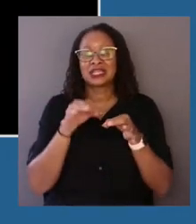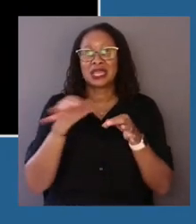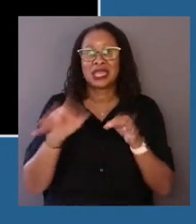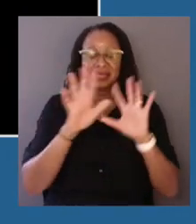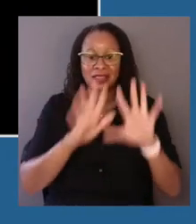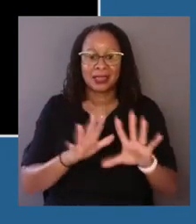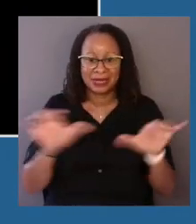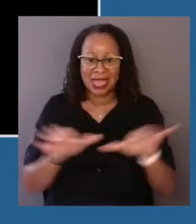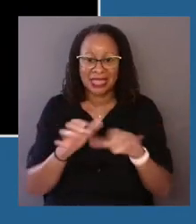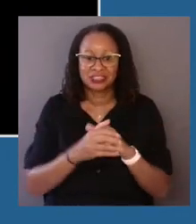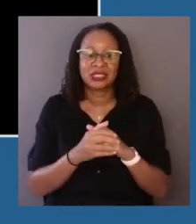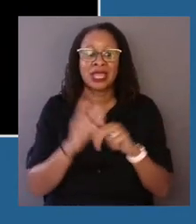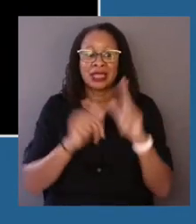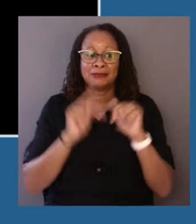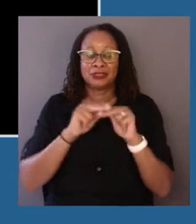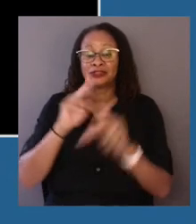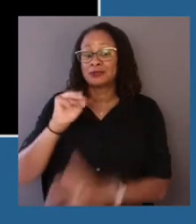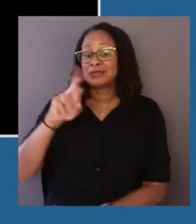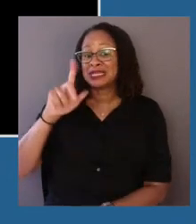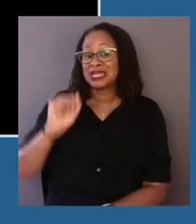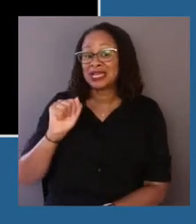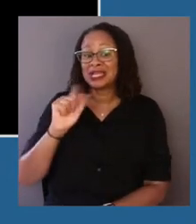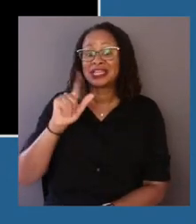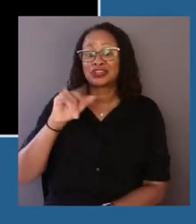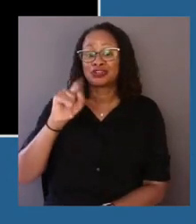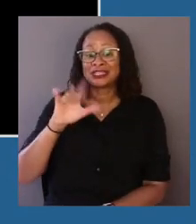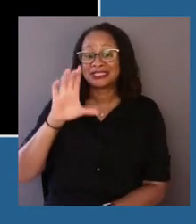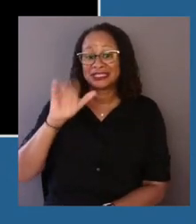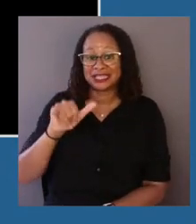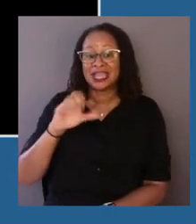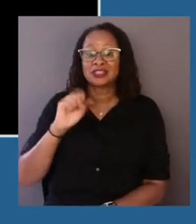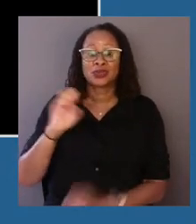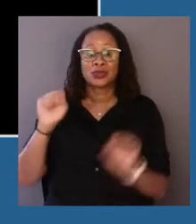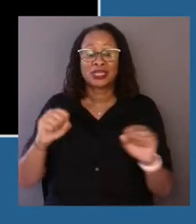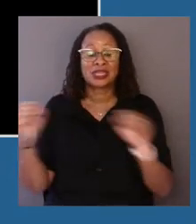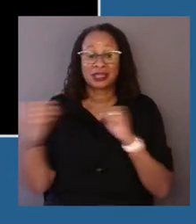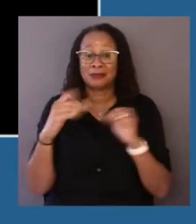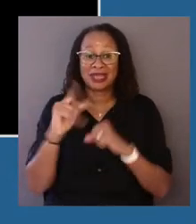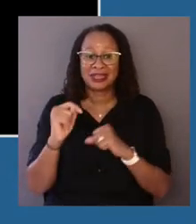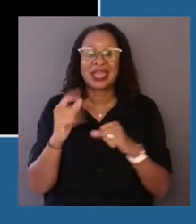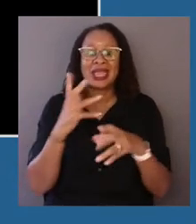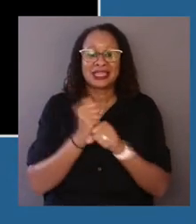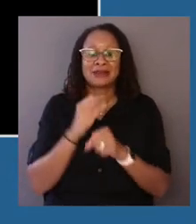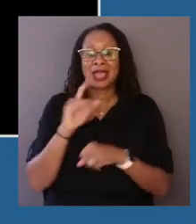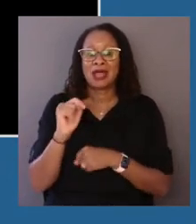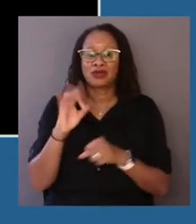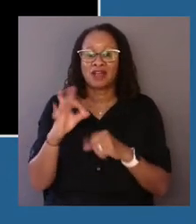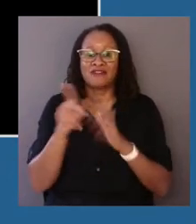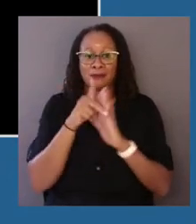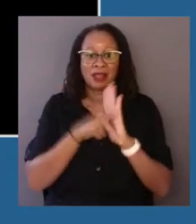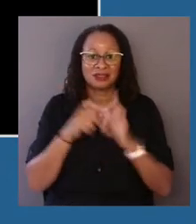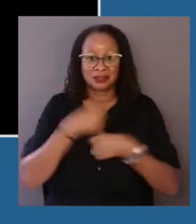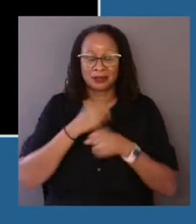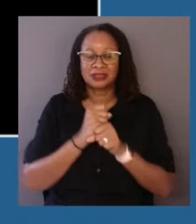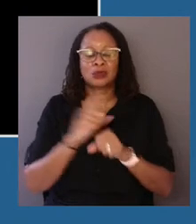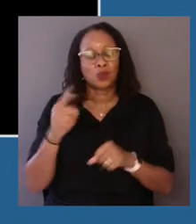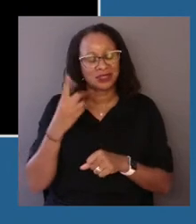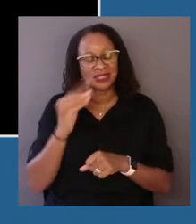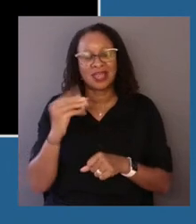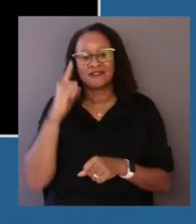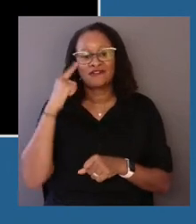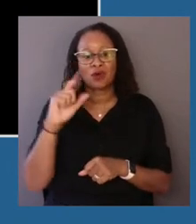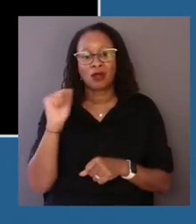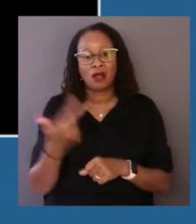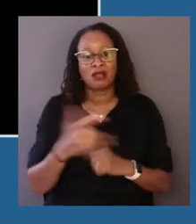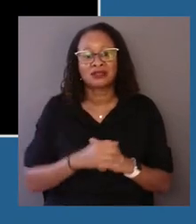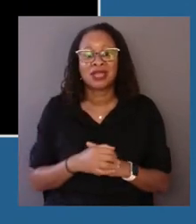media literacy so that we can combat it and get them out of policymaking once and for all. So